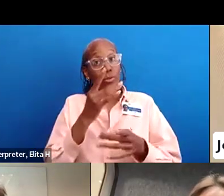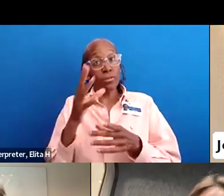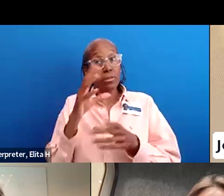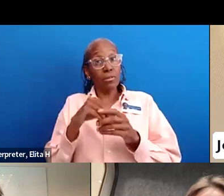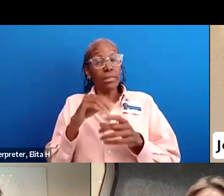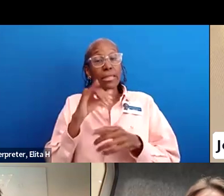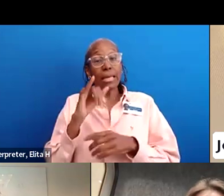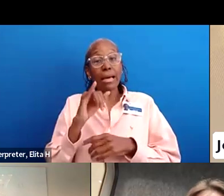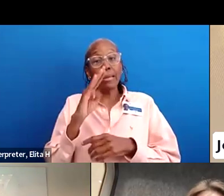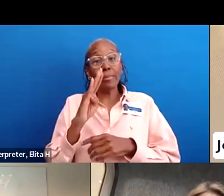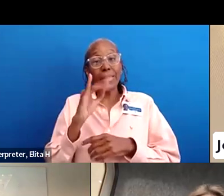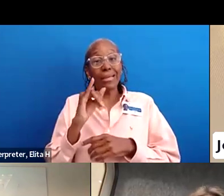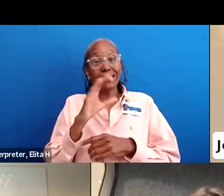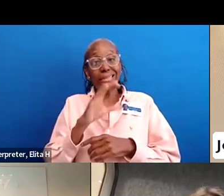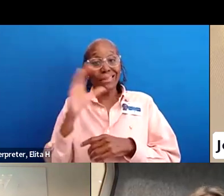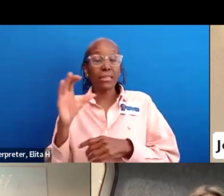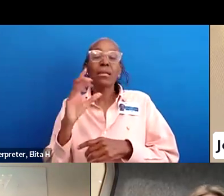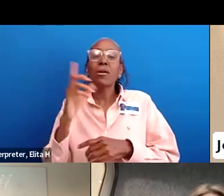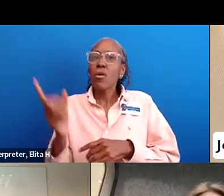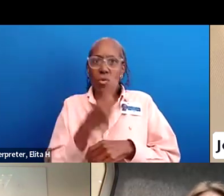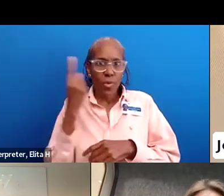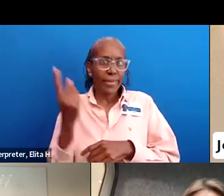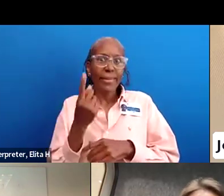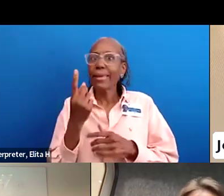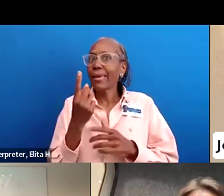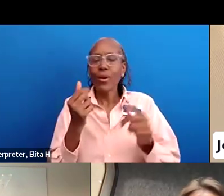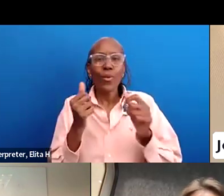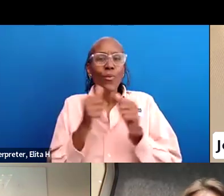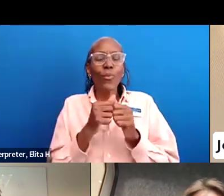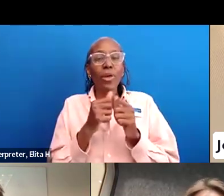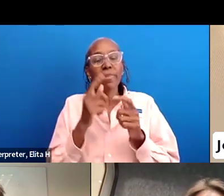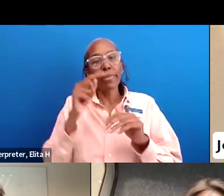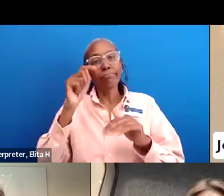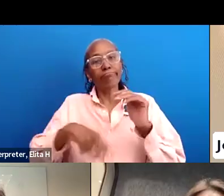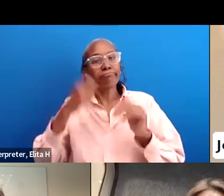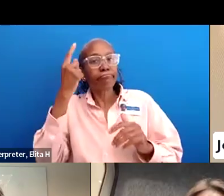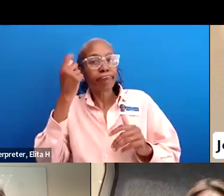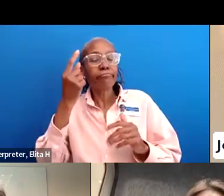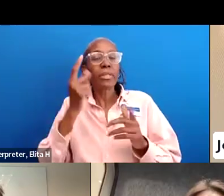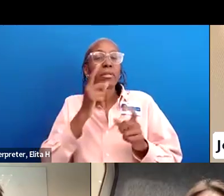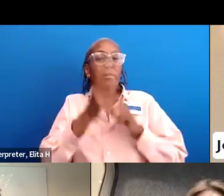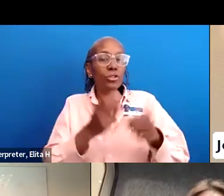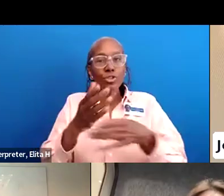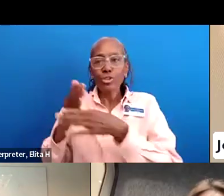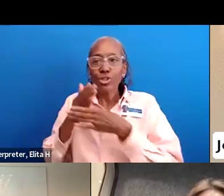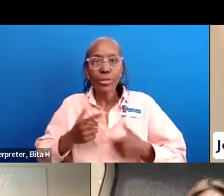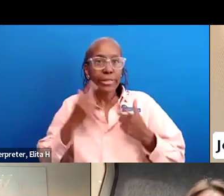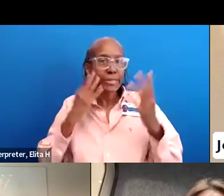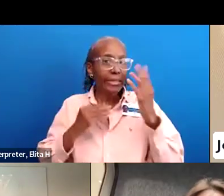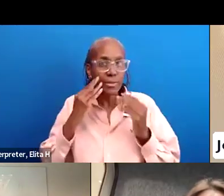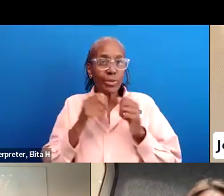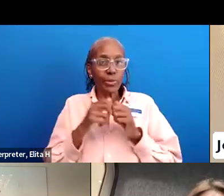in the IBCICC, it's really only with the insights, the contribution, the shared lived experience of